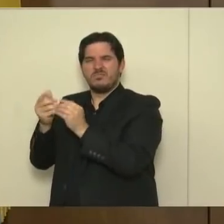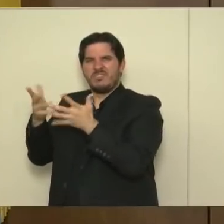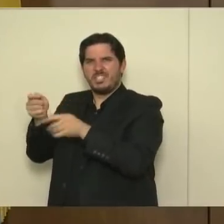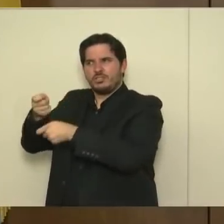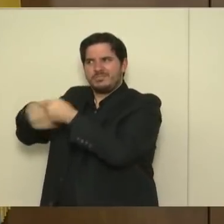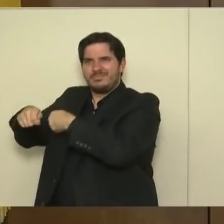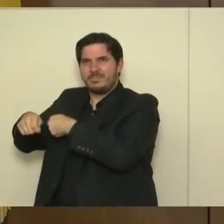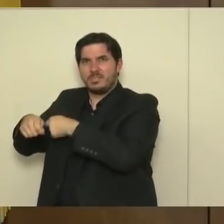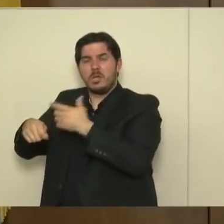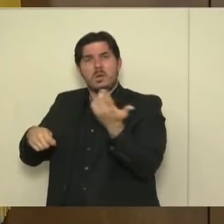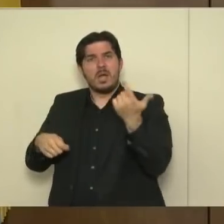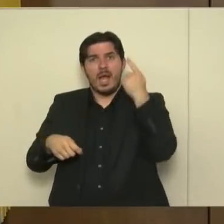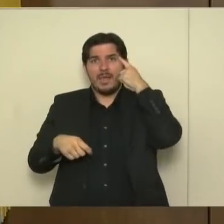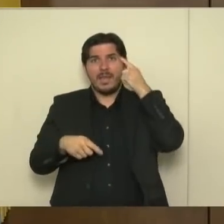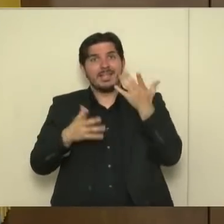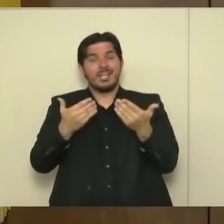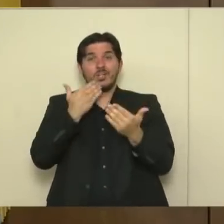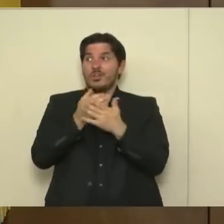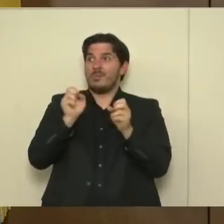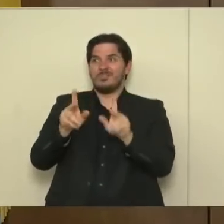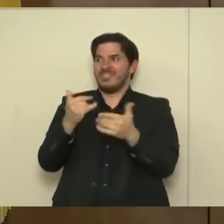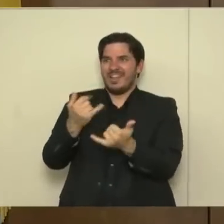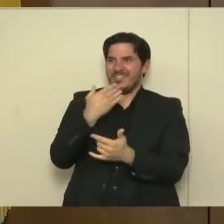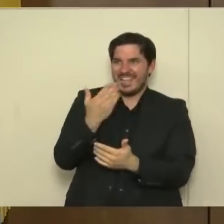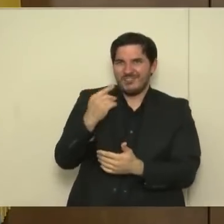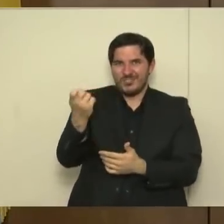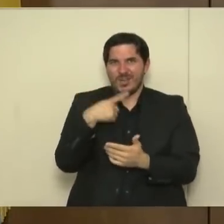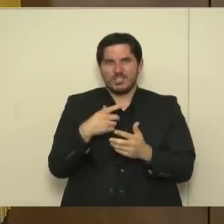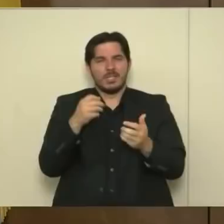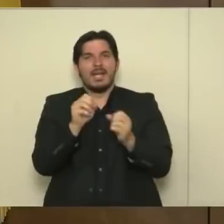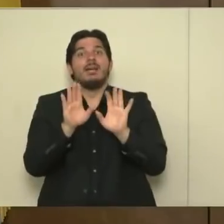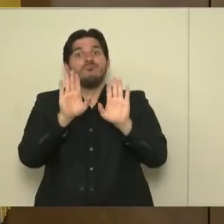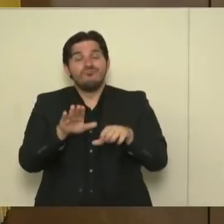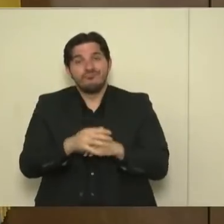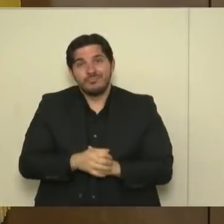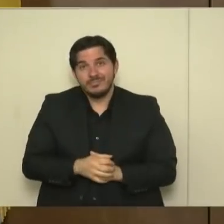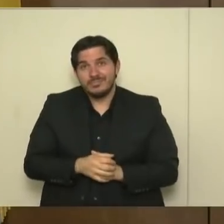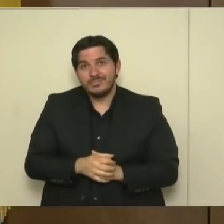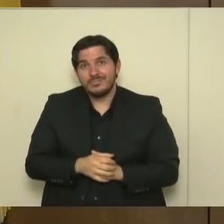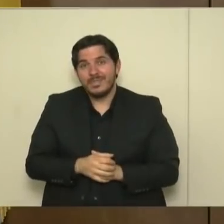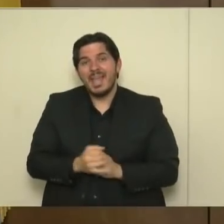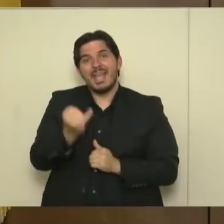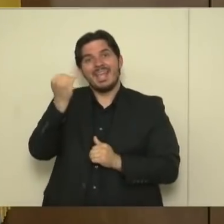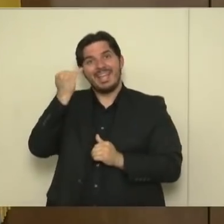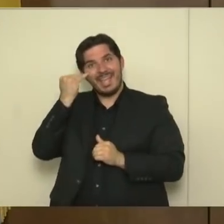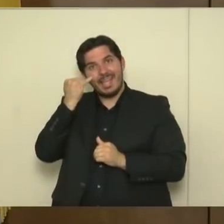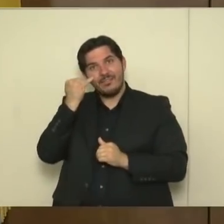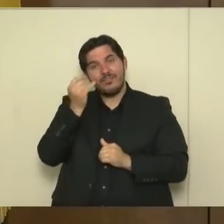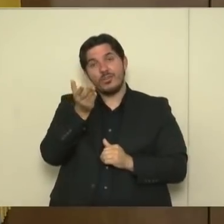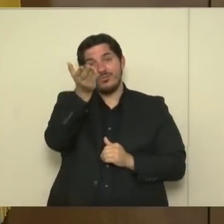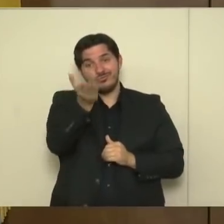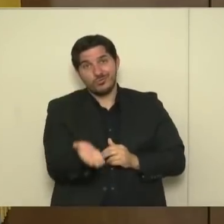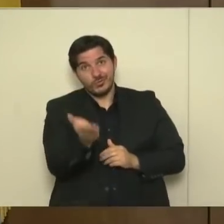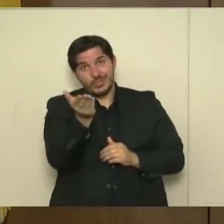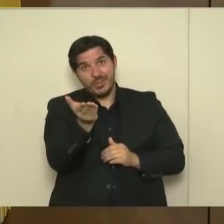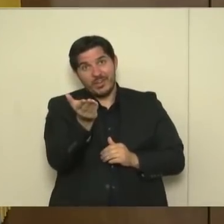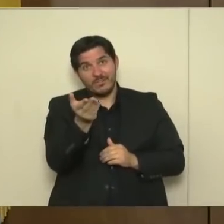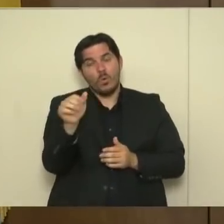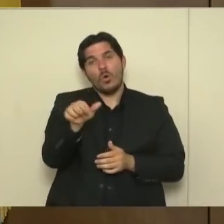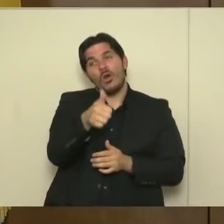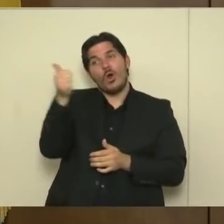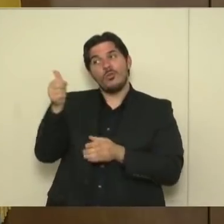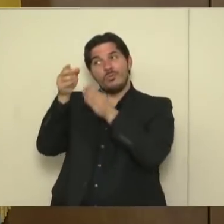as an opportunity. New Mexicans, if we have individuals with the experience and